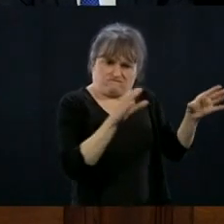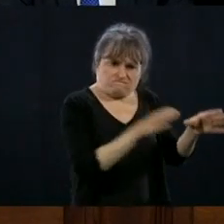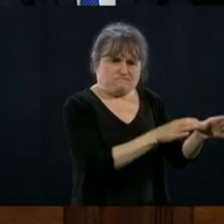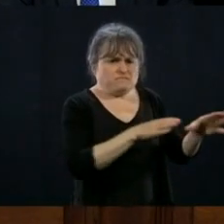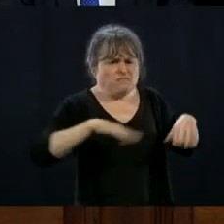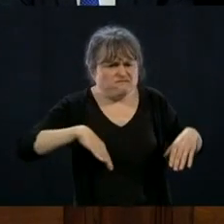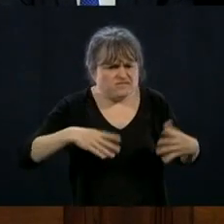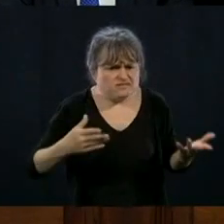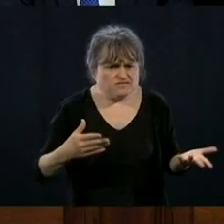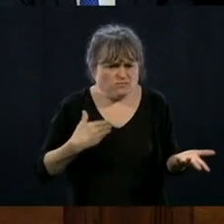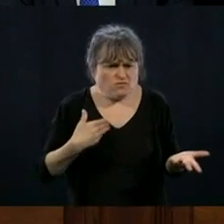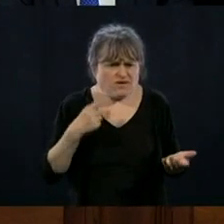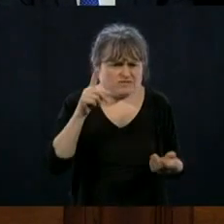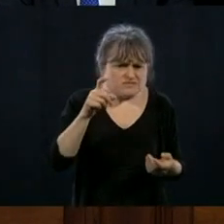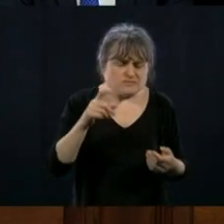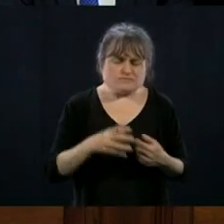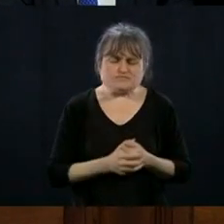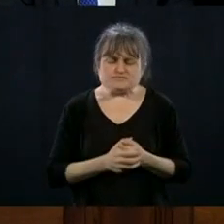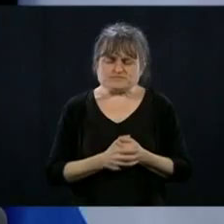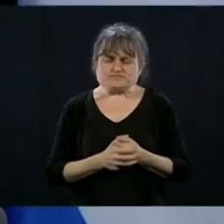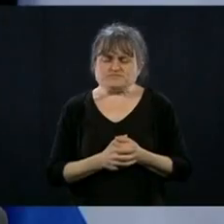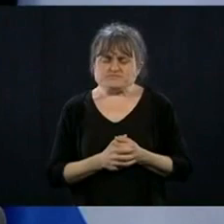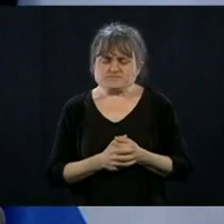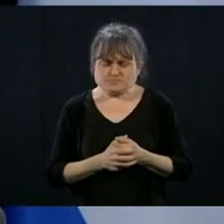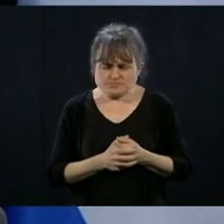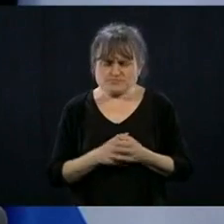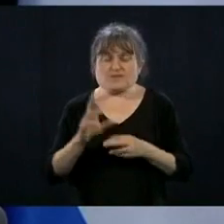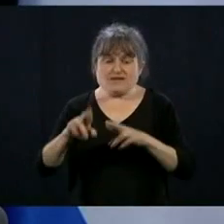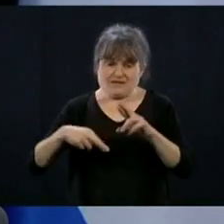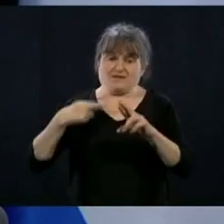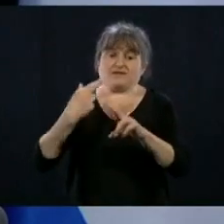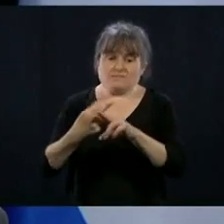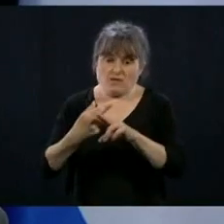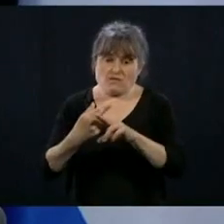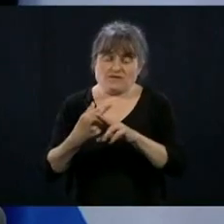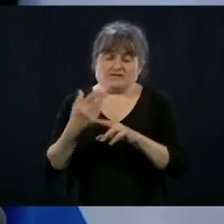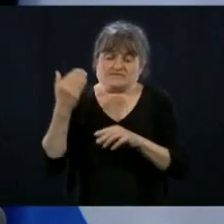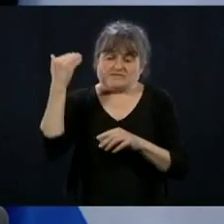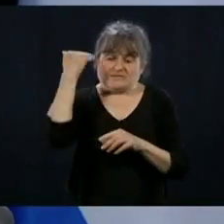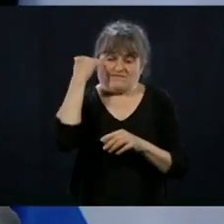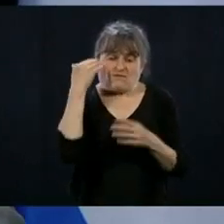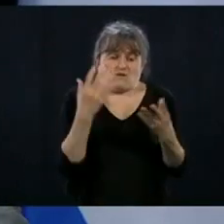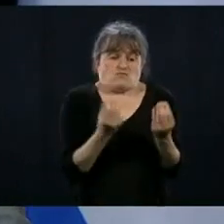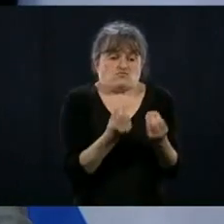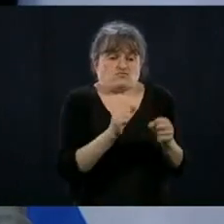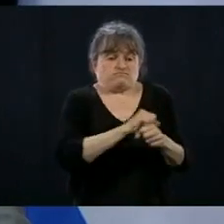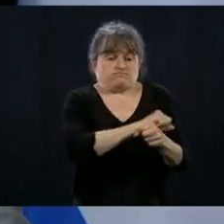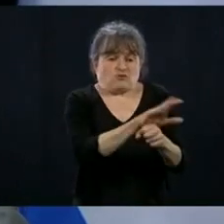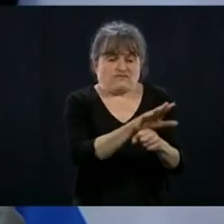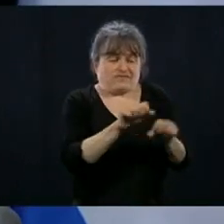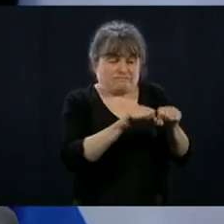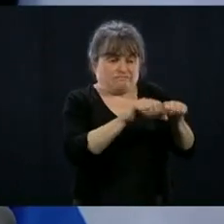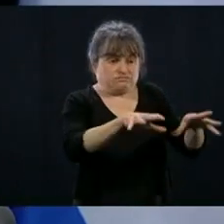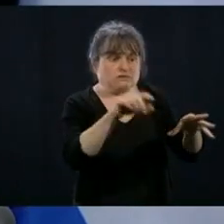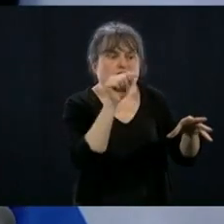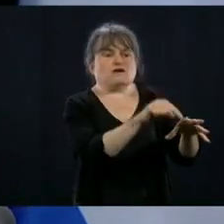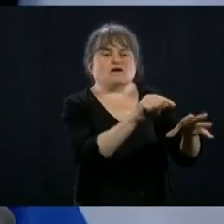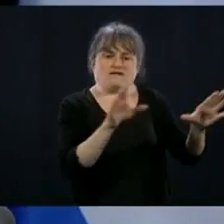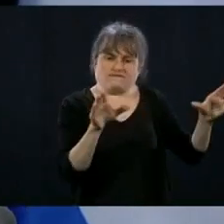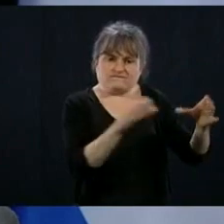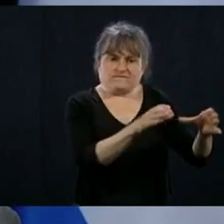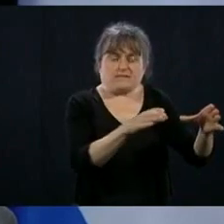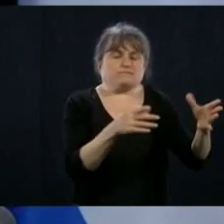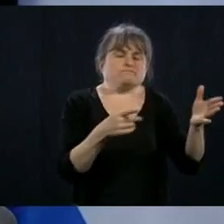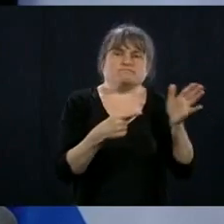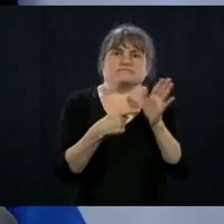there a plan? Okay, we'd have to have an indication, a specific idea of a